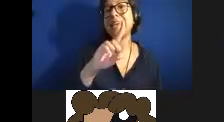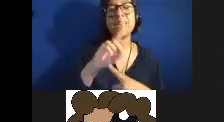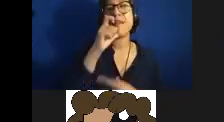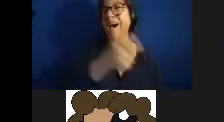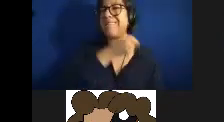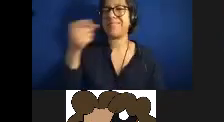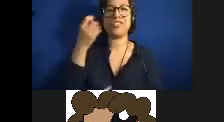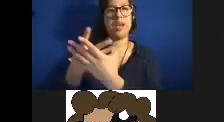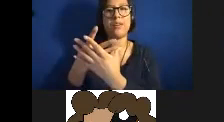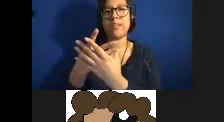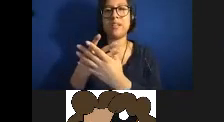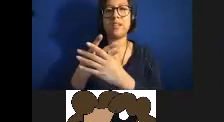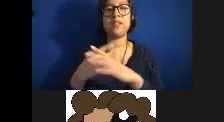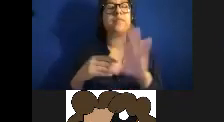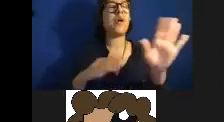be the other way around.